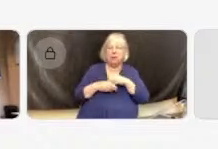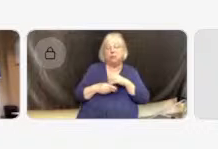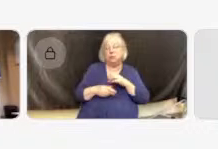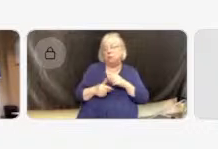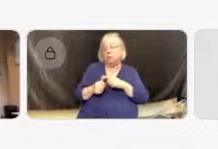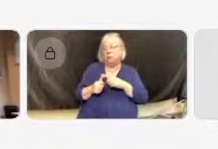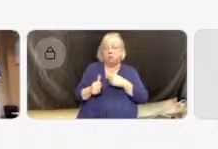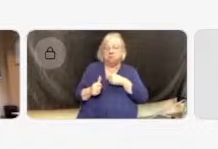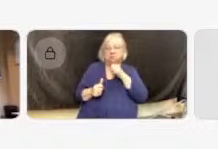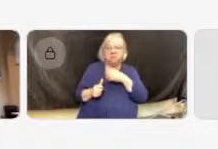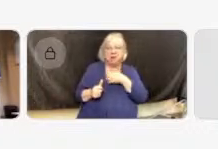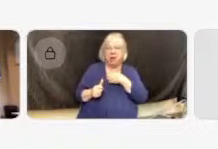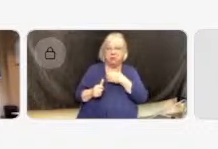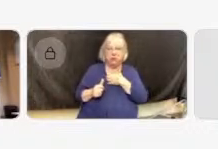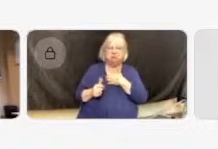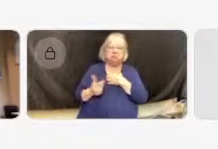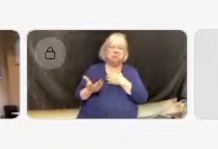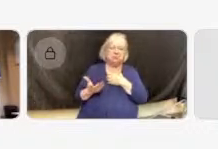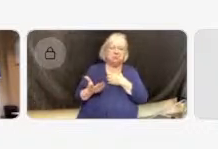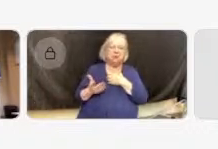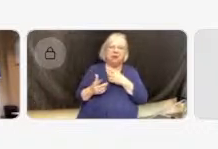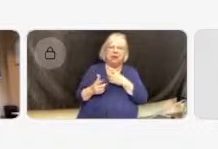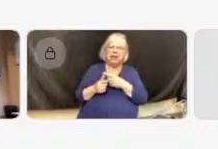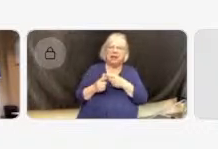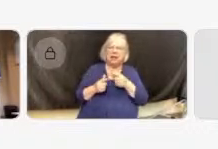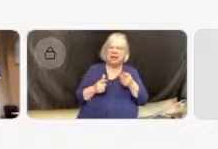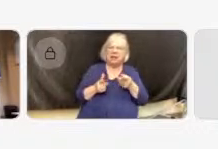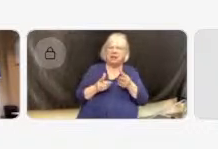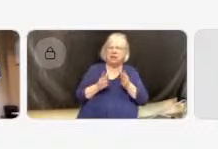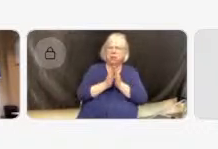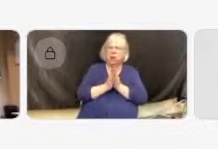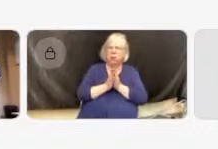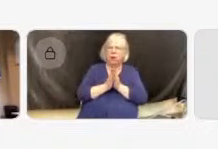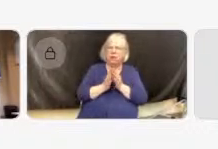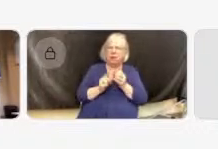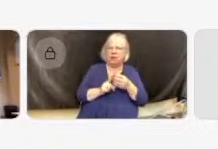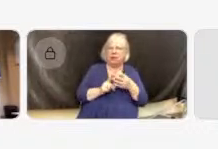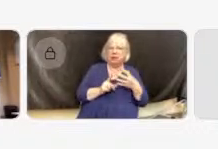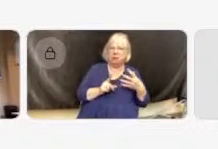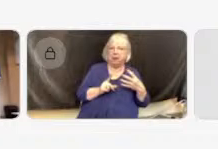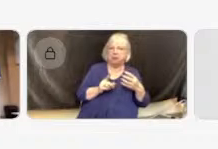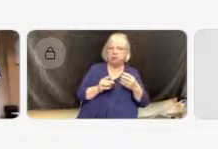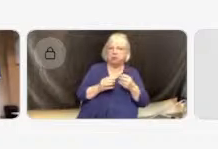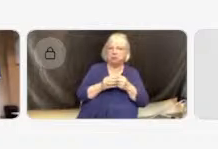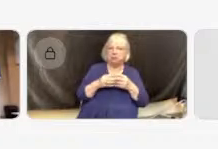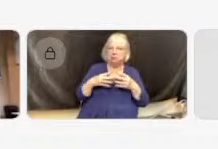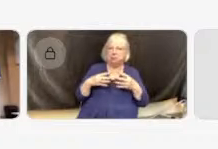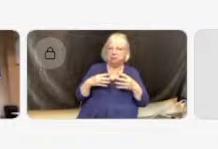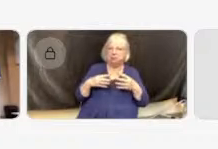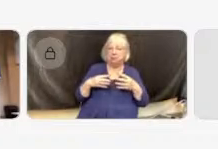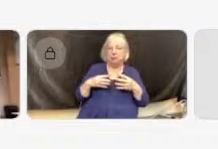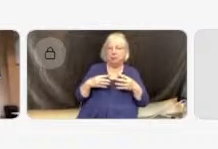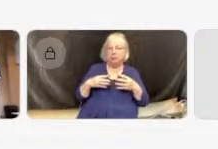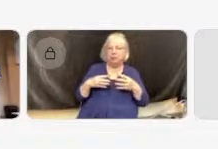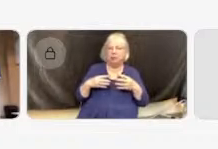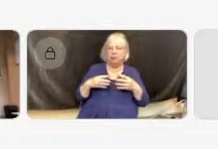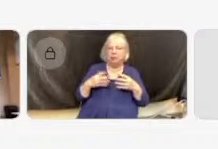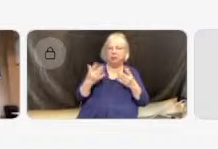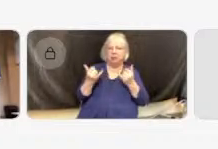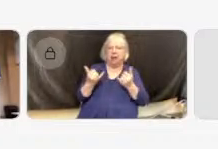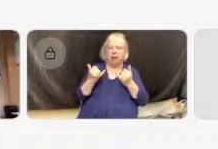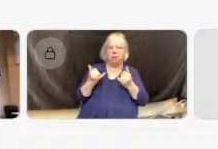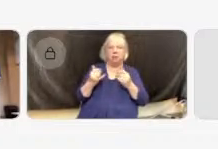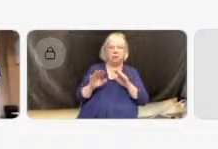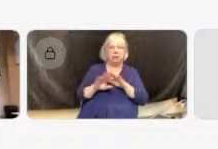it. And then with this requested expansion, which is now not